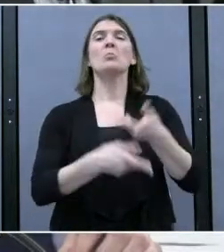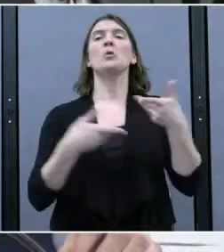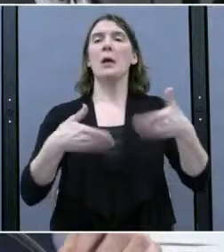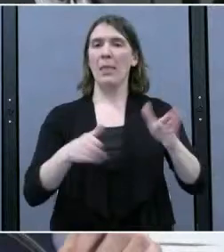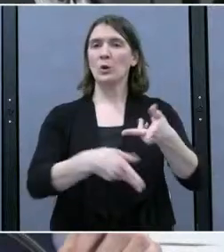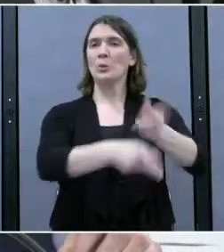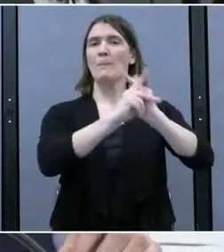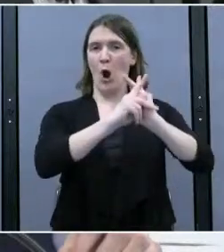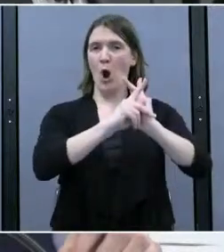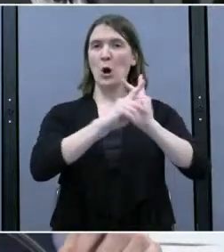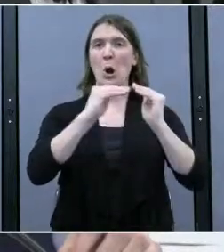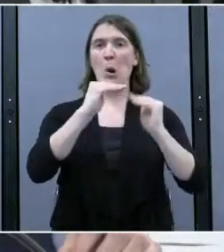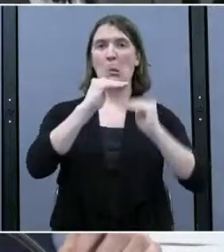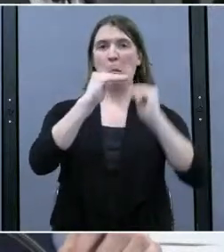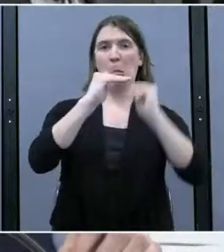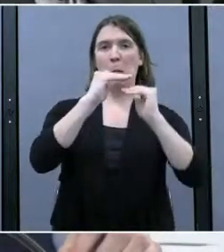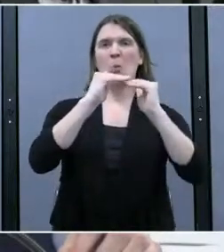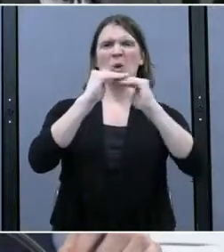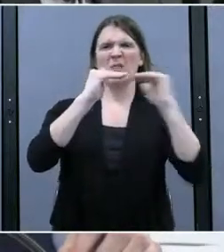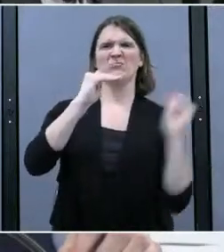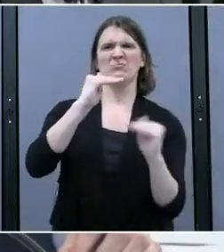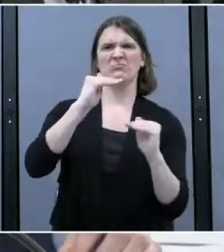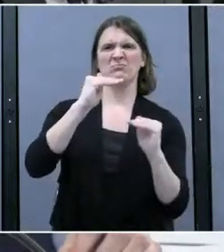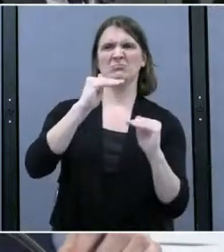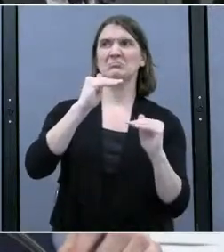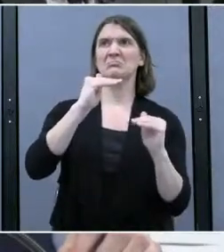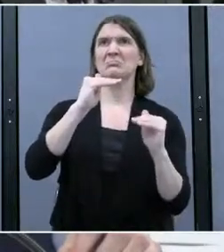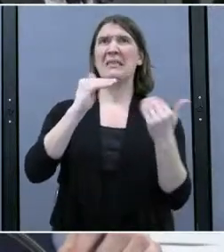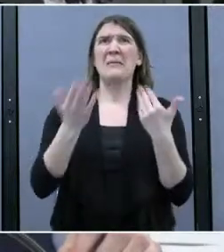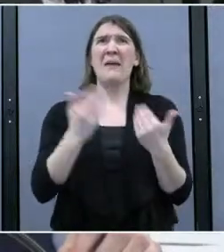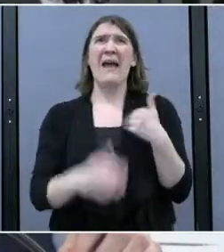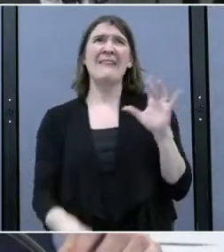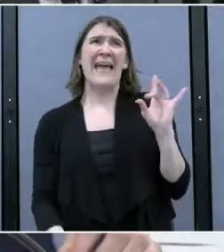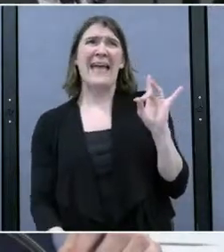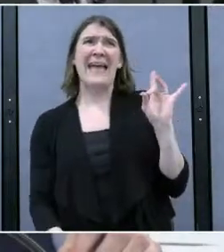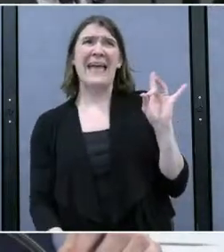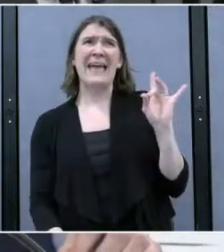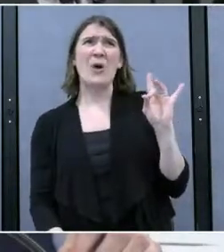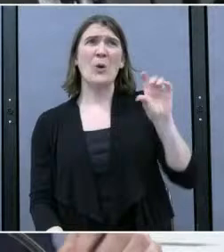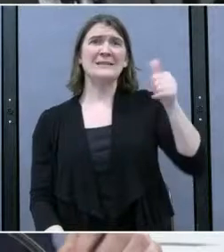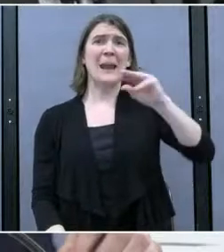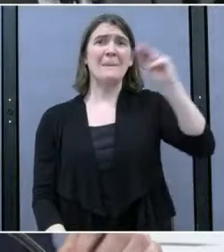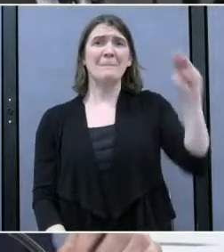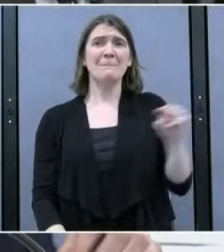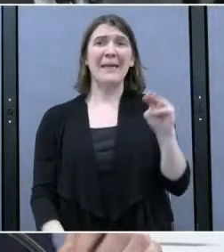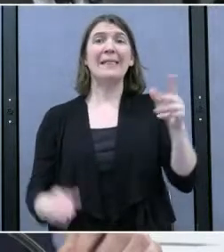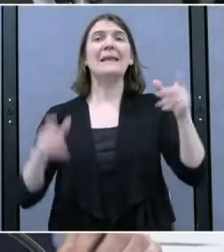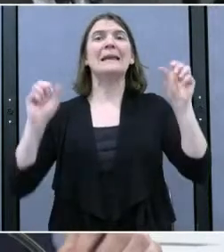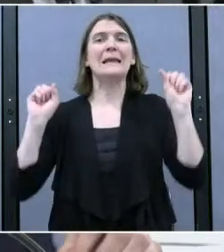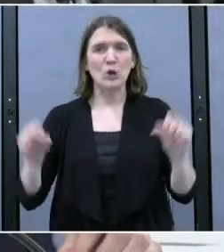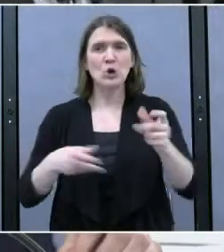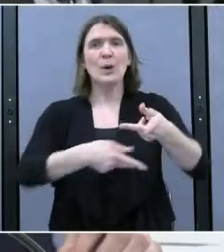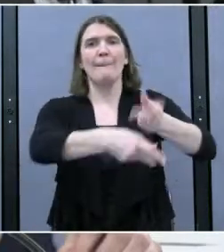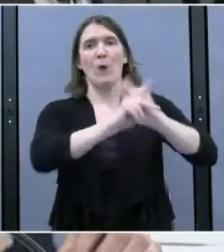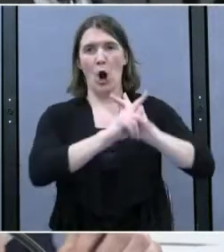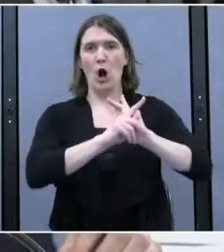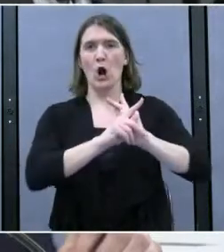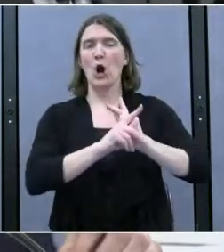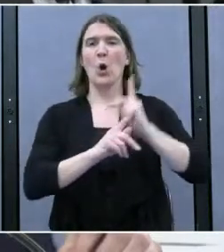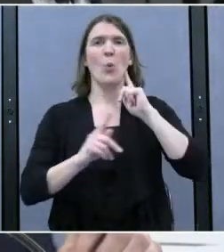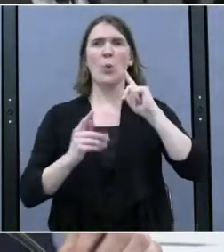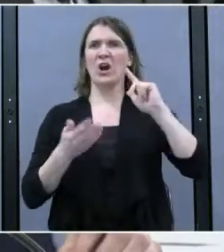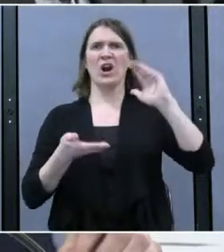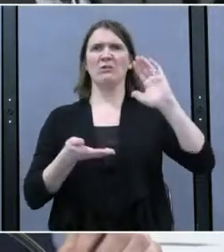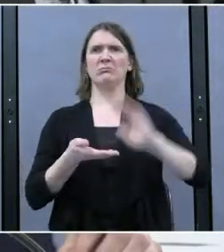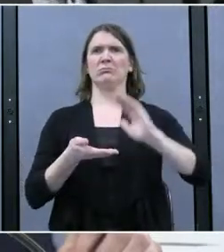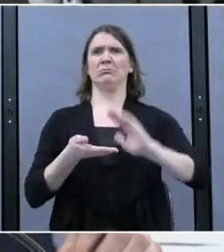the limits there. We have, I think, maybe 8 or 10 million capacity, something like that. Patrick may know